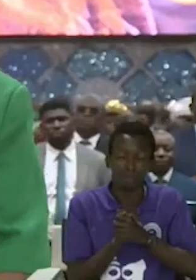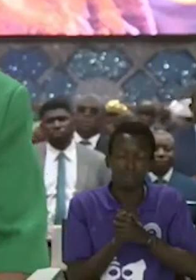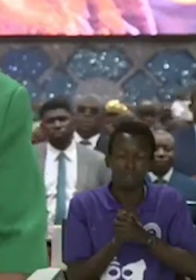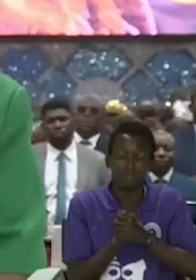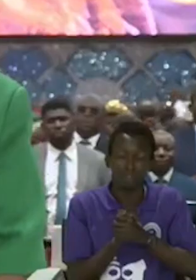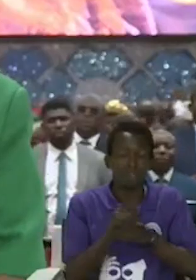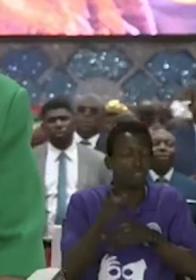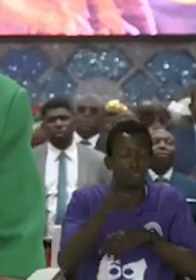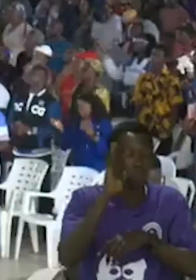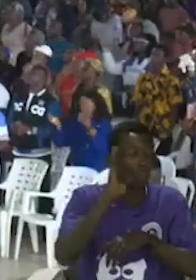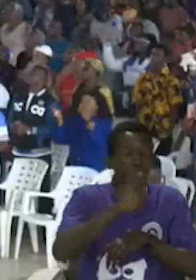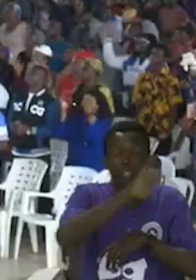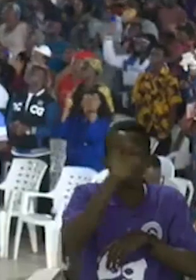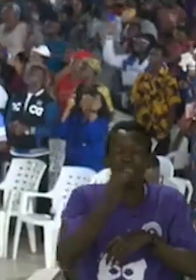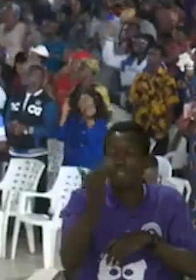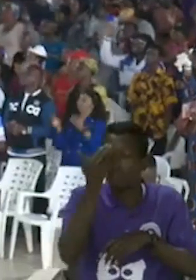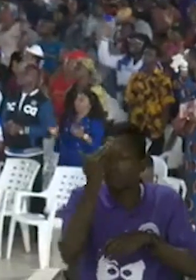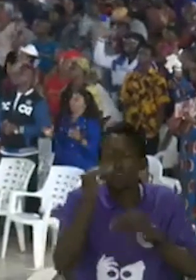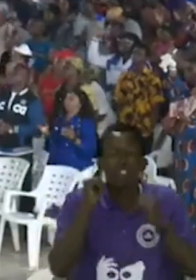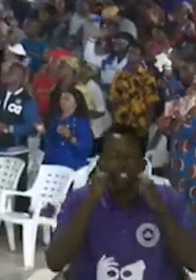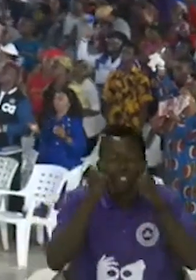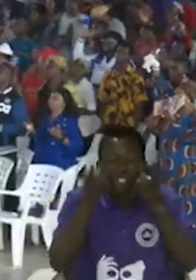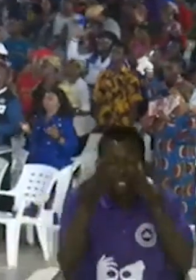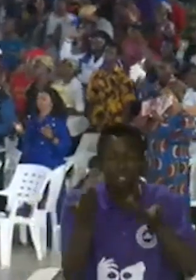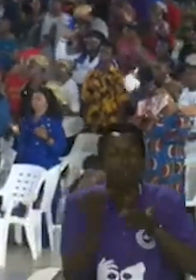And you will never know shame.